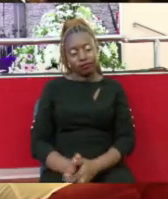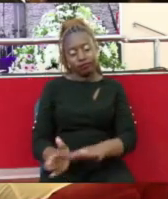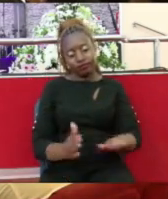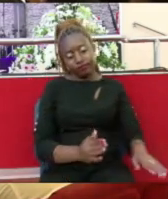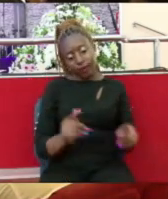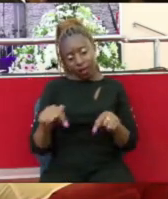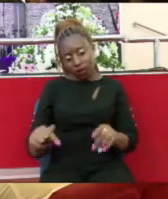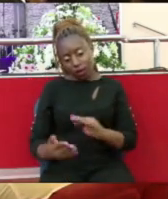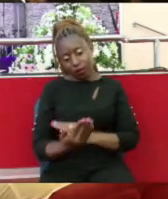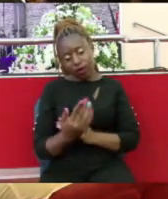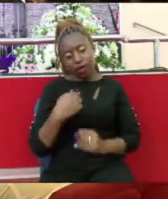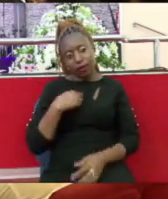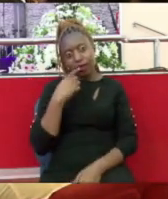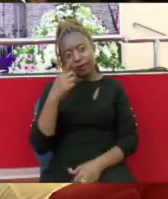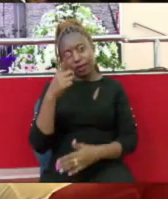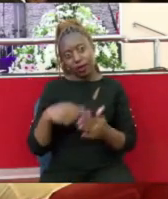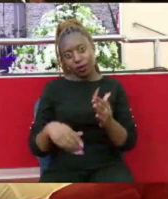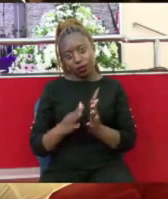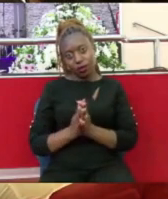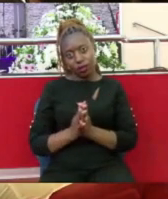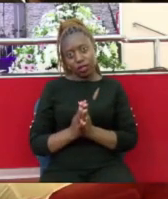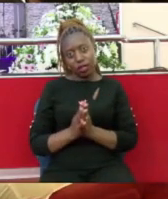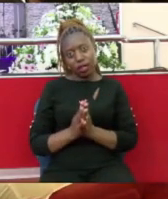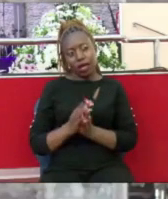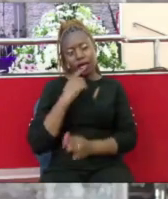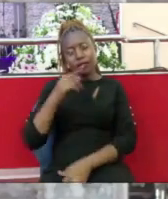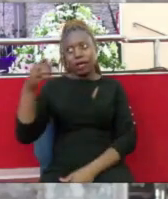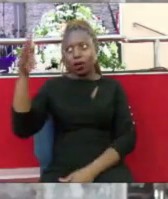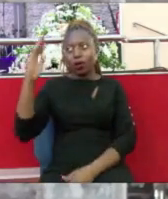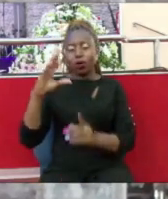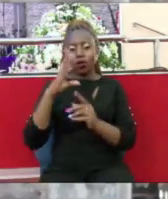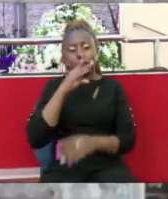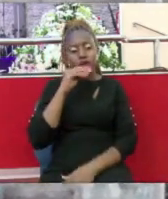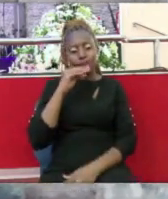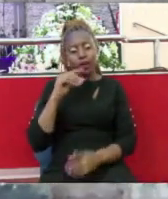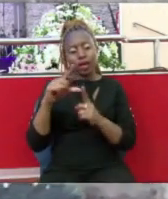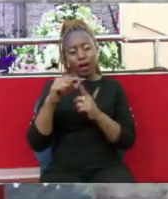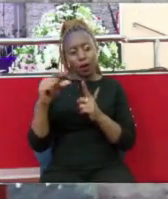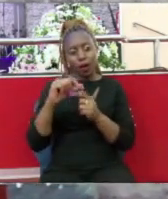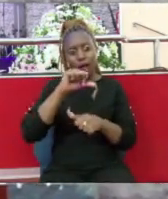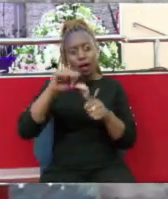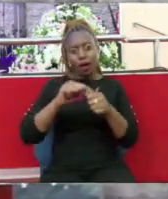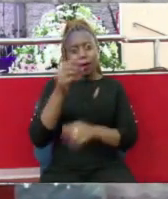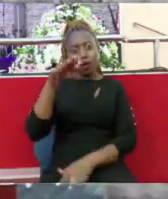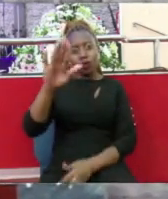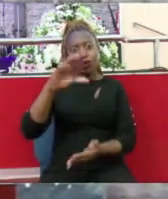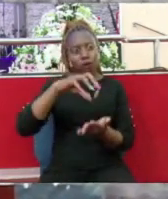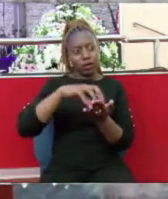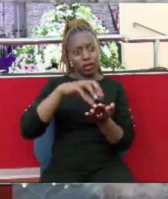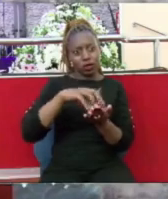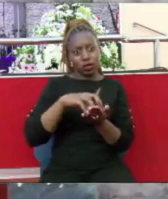Asubuhi hii nataka kuambia. Tell the Lord to speak a word regarding your situation. Abia Mungu anene jambo kuhusu hali yako. Check the promises of